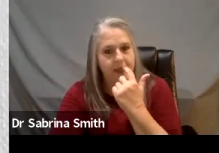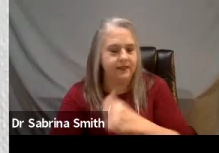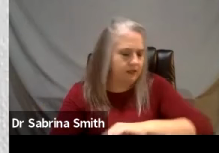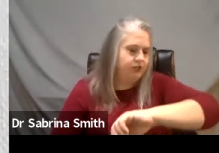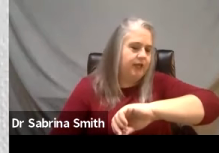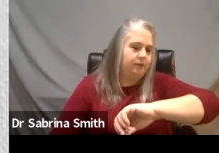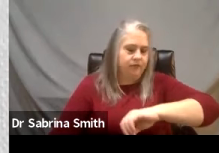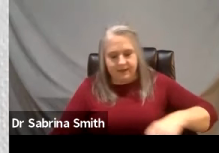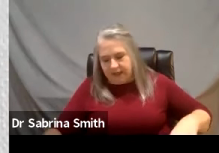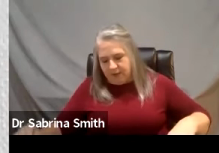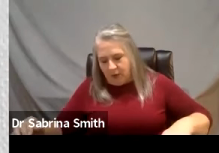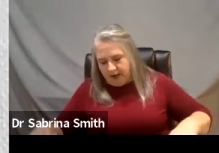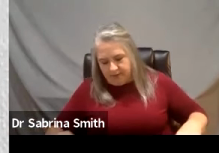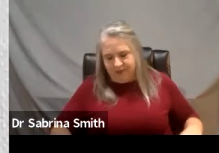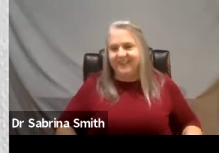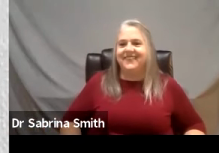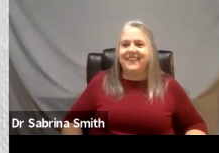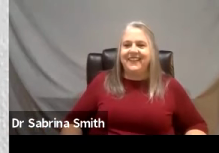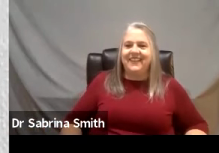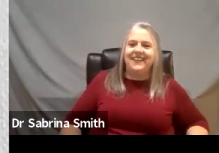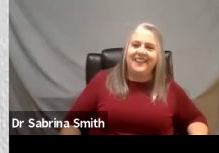You're like, is it lunchtime? Would this lady be quiet?